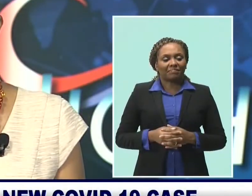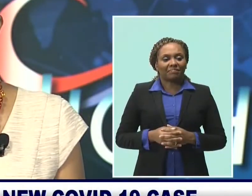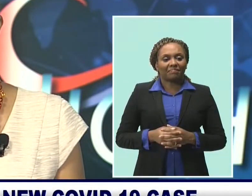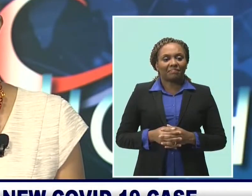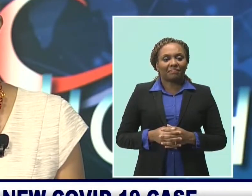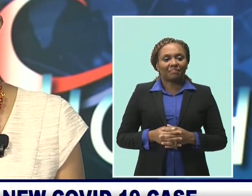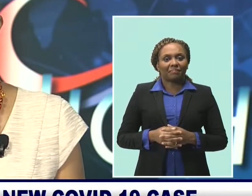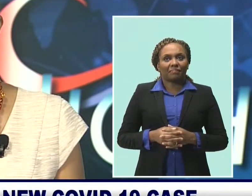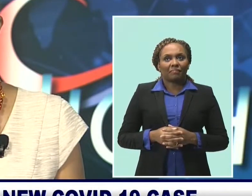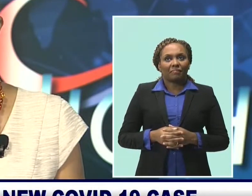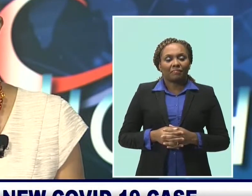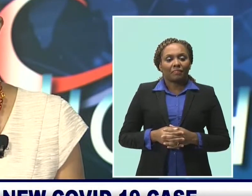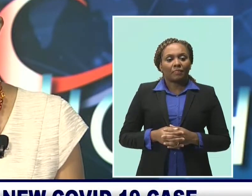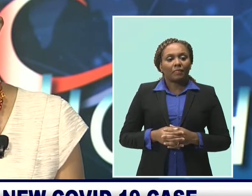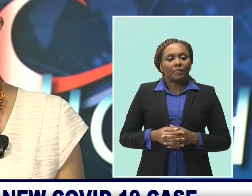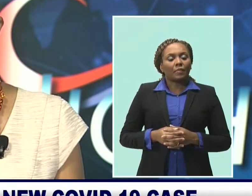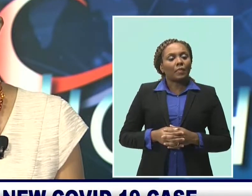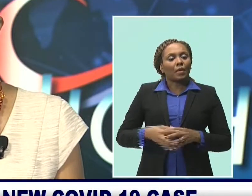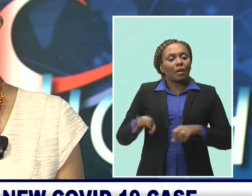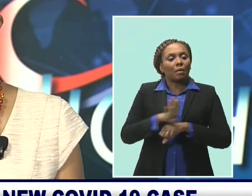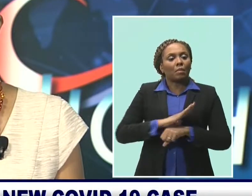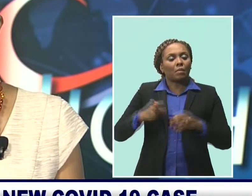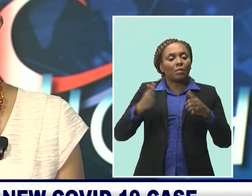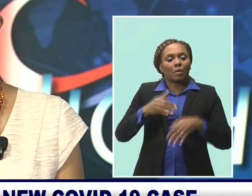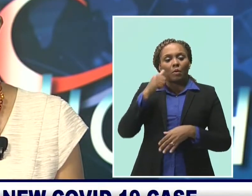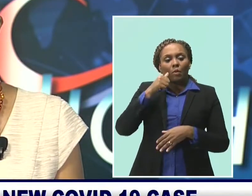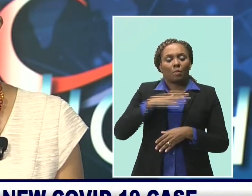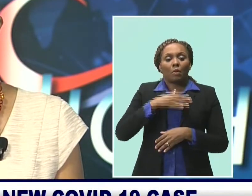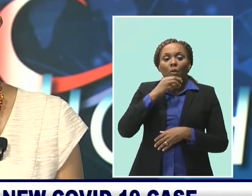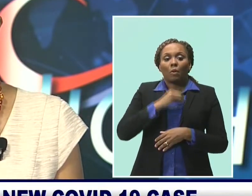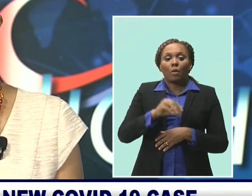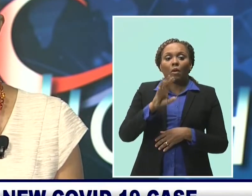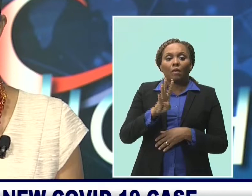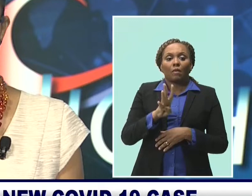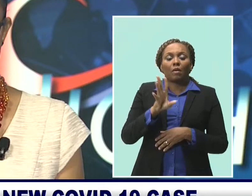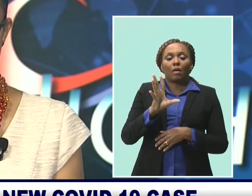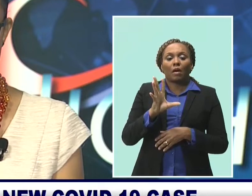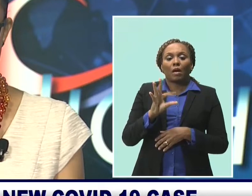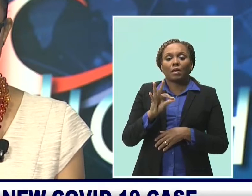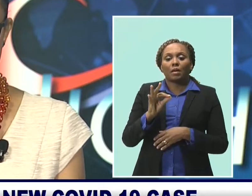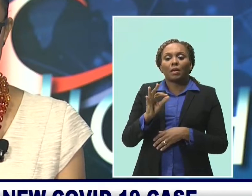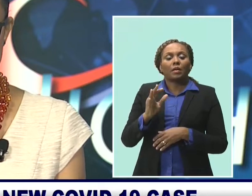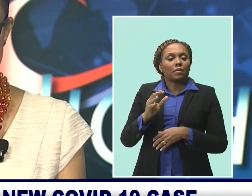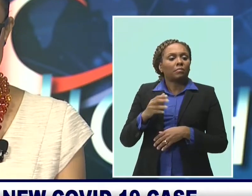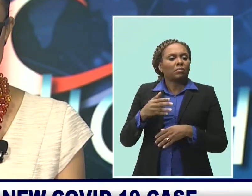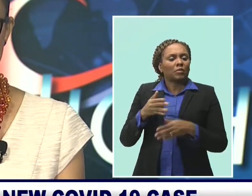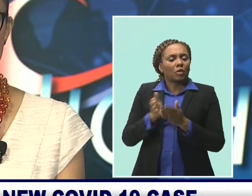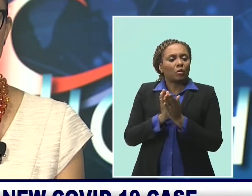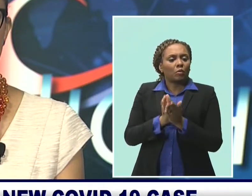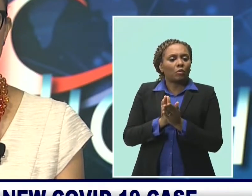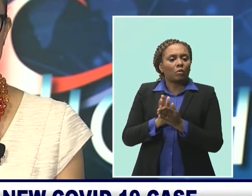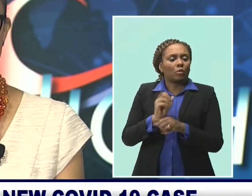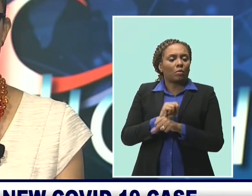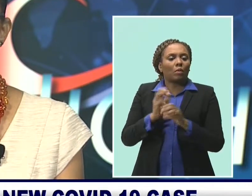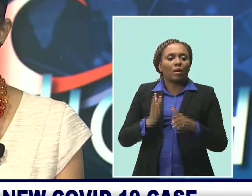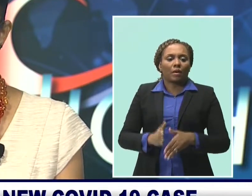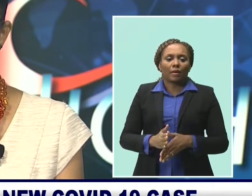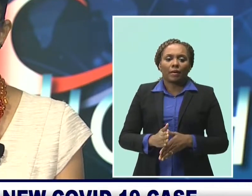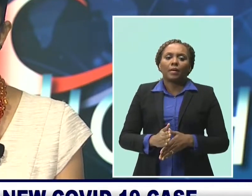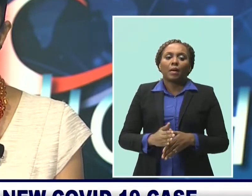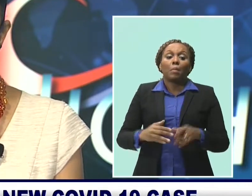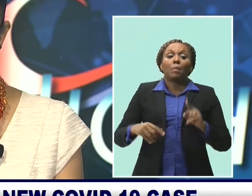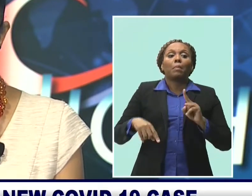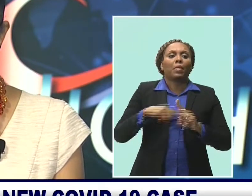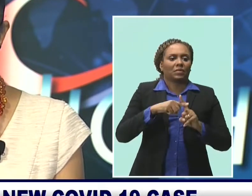A 49-year-old Barbadian woman who is a repatriated cruise line worker is the island's latest COVID-19